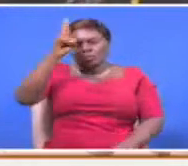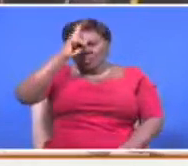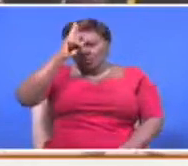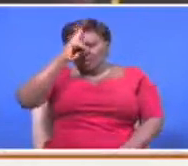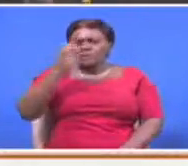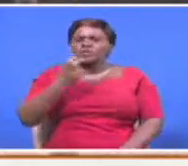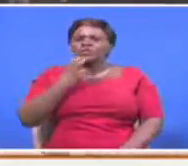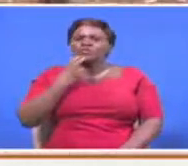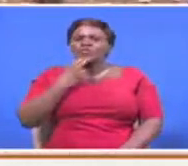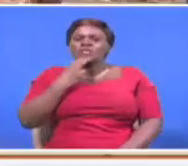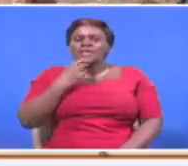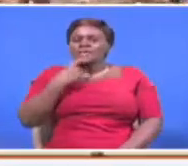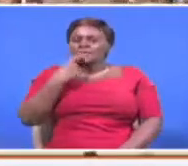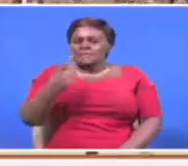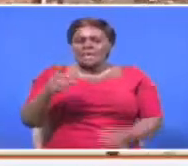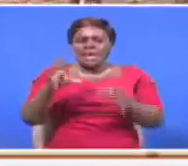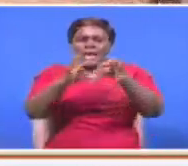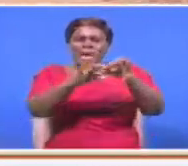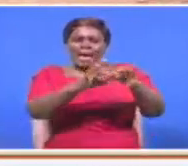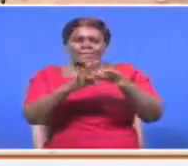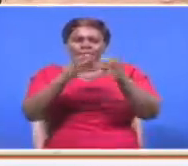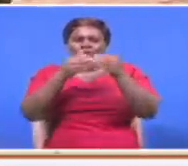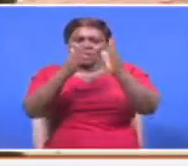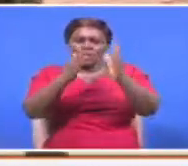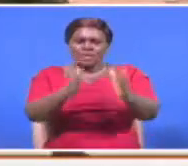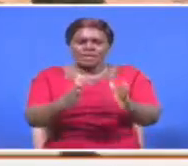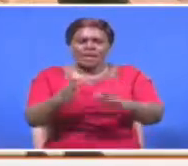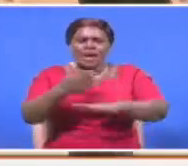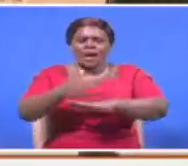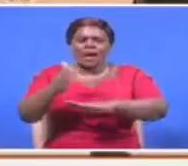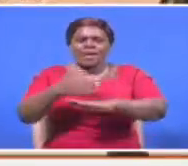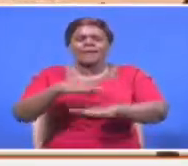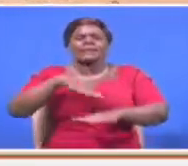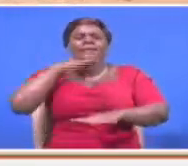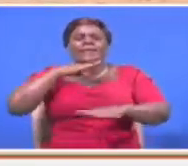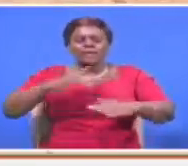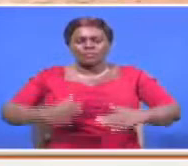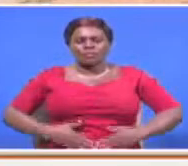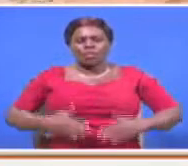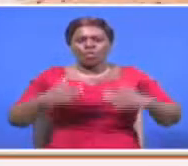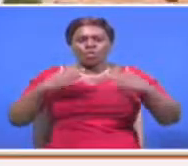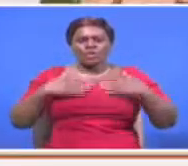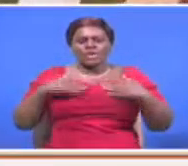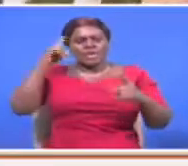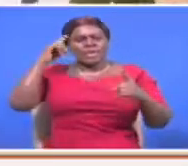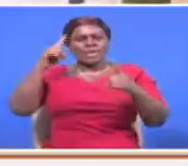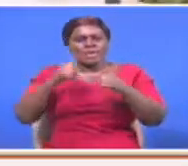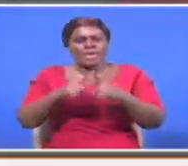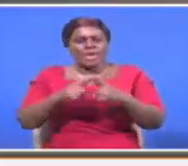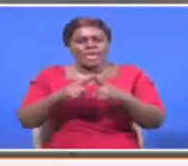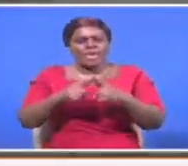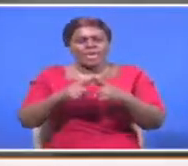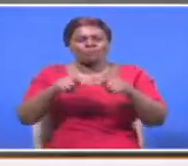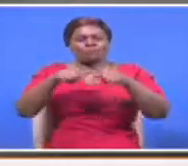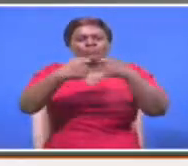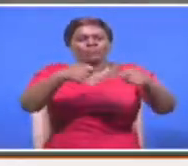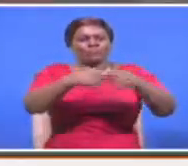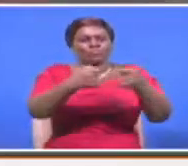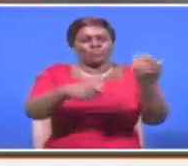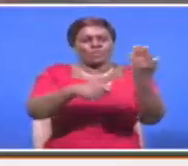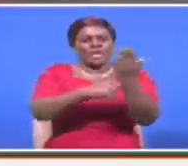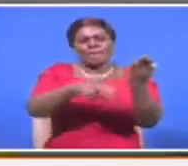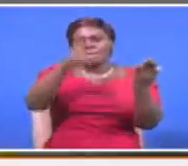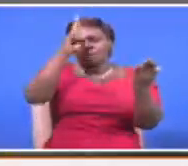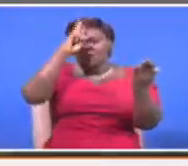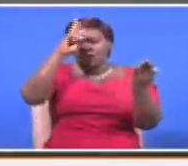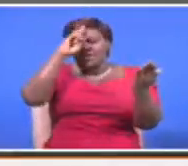on Tuesday, when he claimed that Azimio la Umoja leaders hired dead bodies from the morgue with the aim of displaying them to taint the police